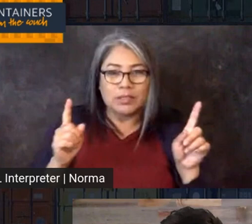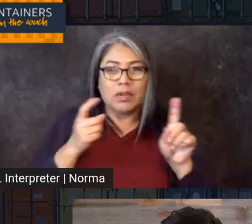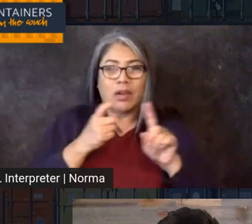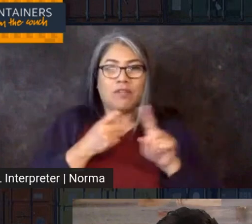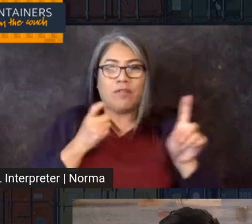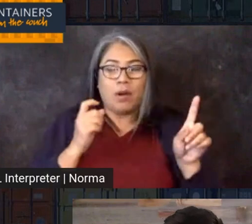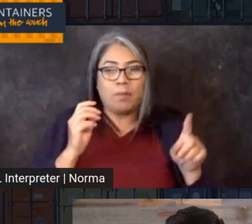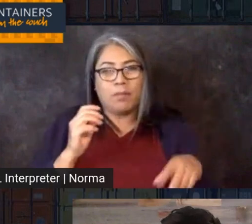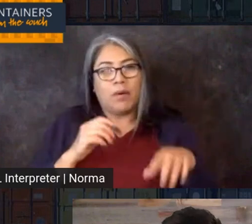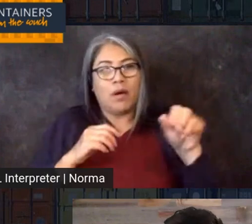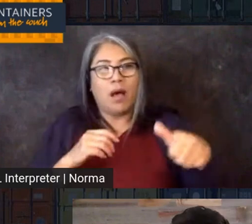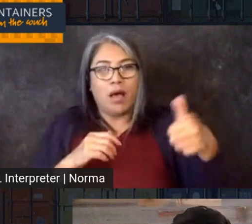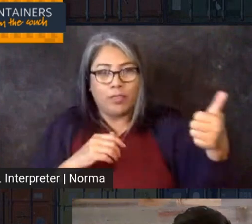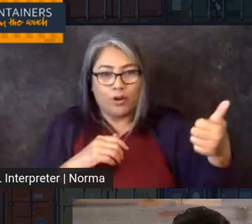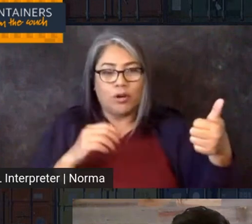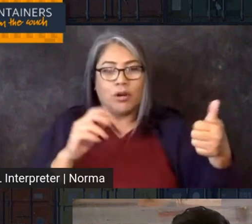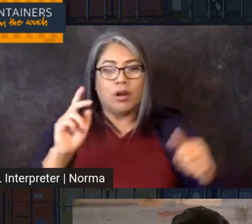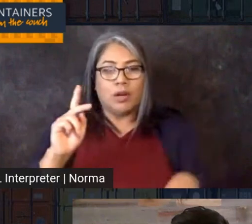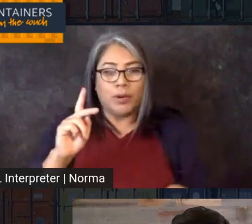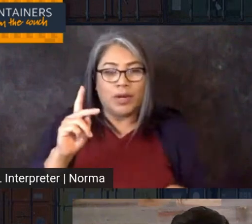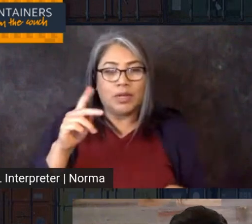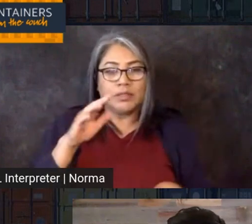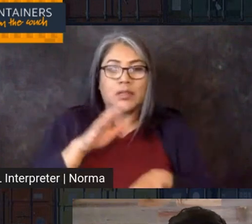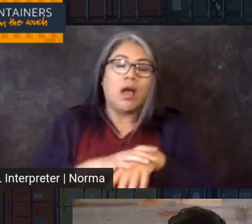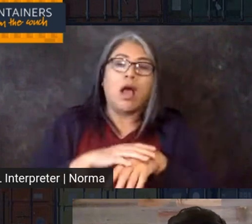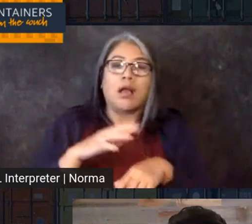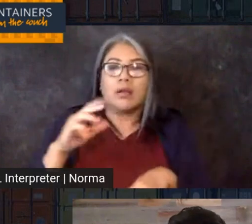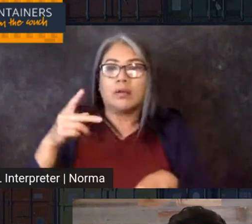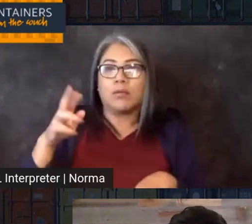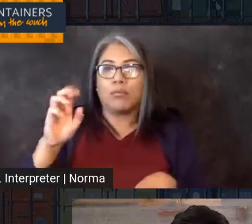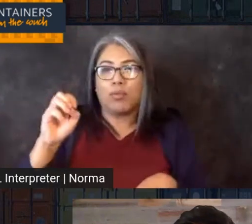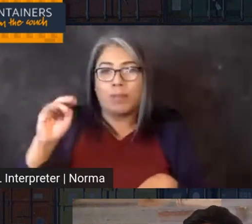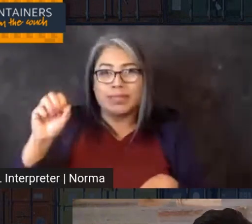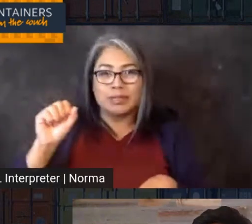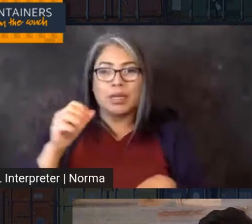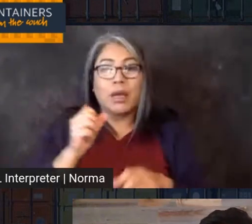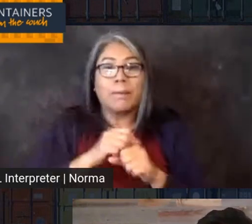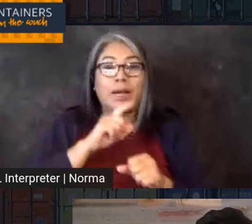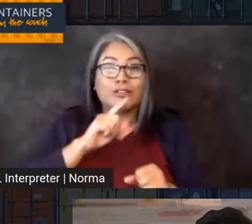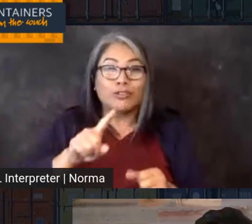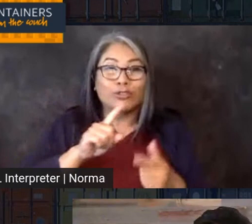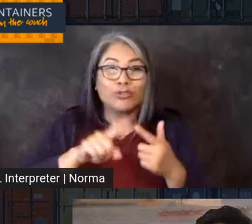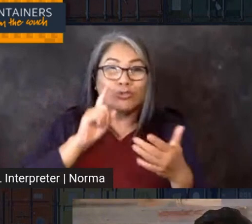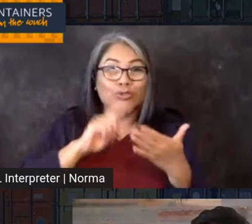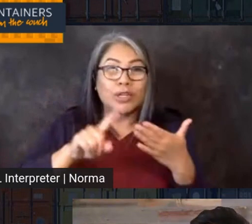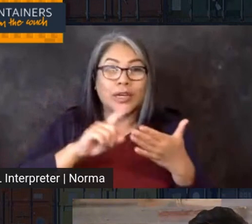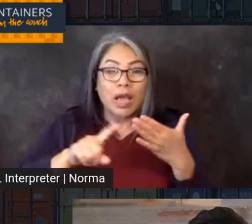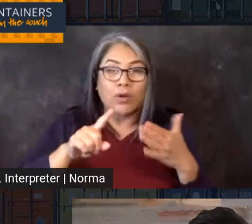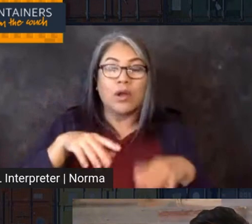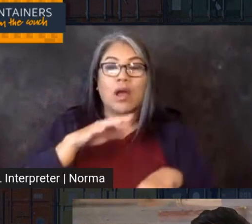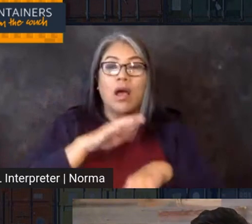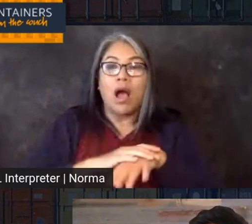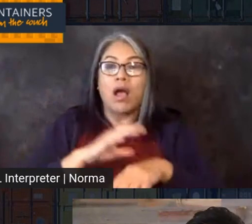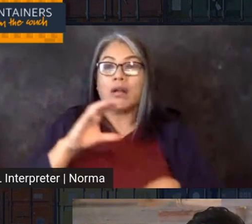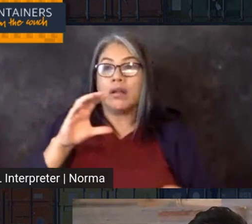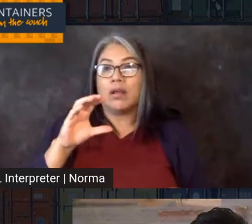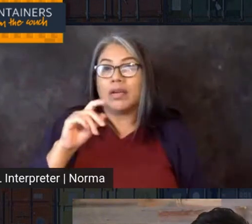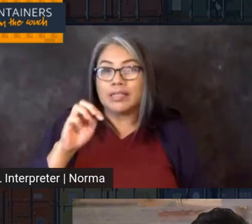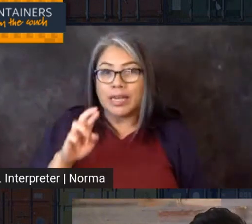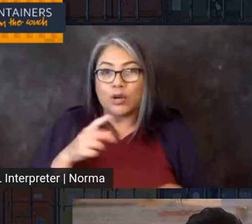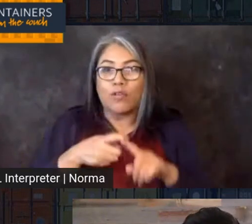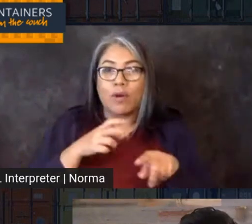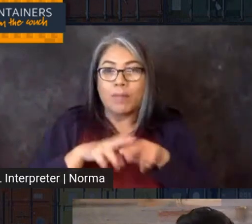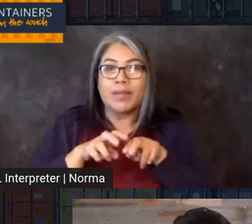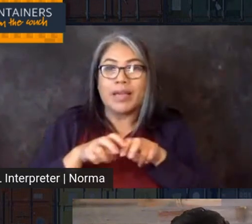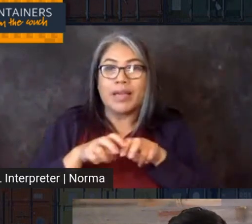on Containers from the Couch. It's going to go into detail about how EKS Anywhere and EKS on Outposts are different.